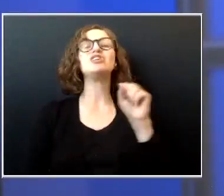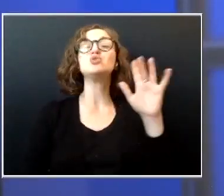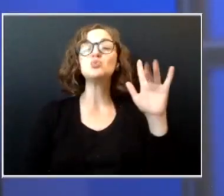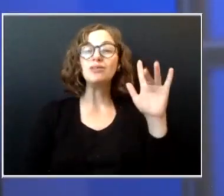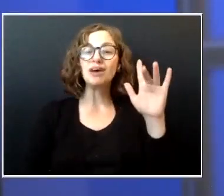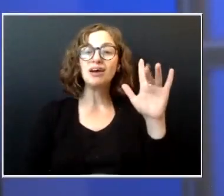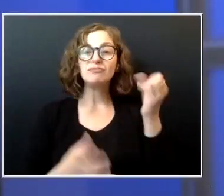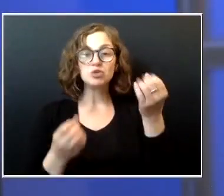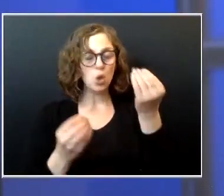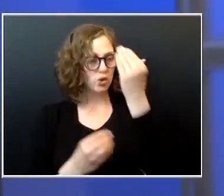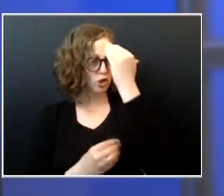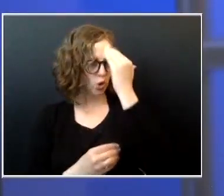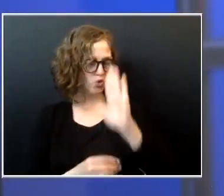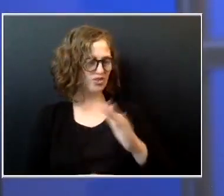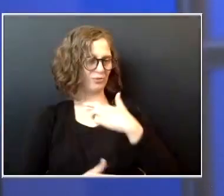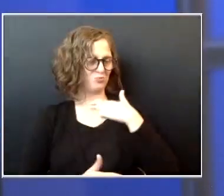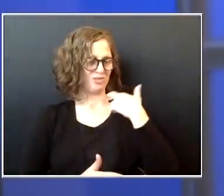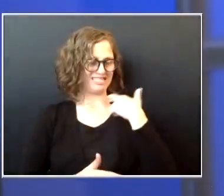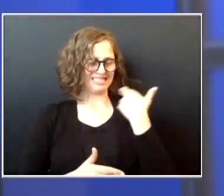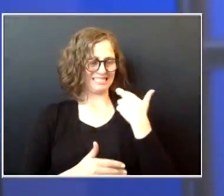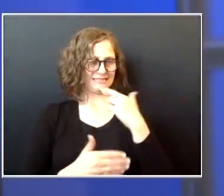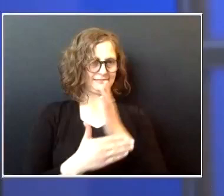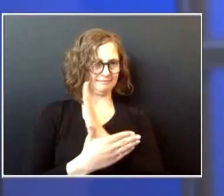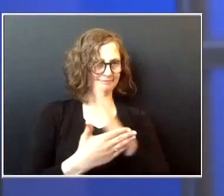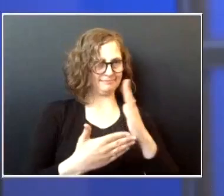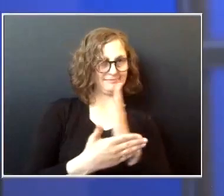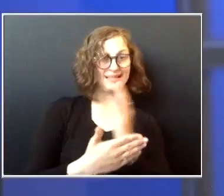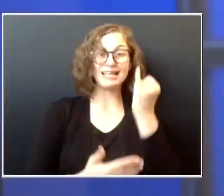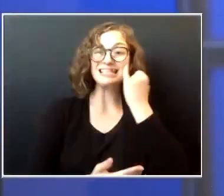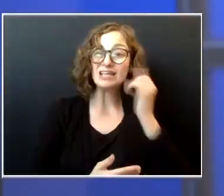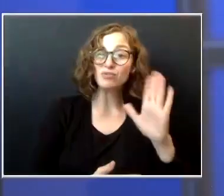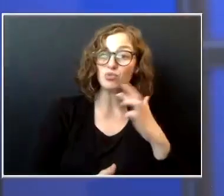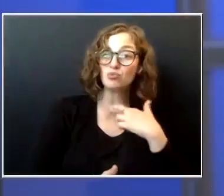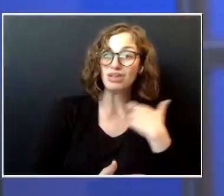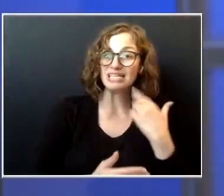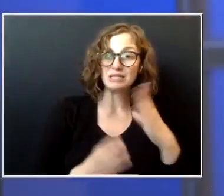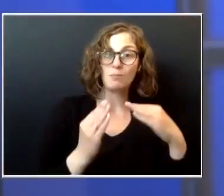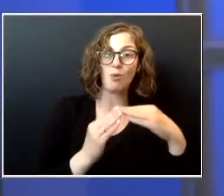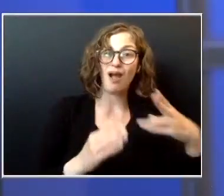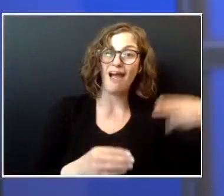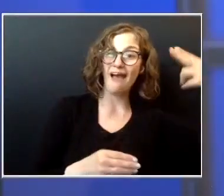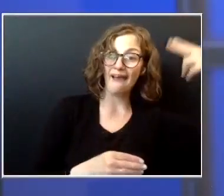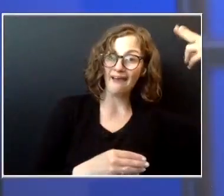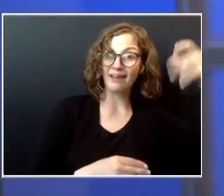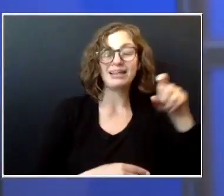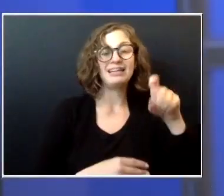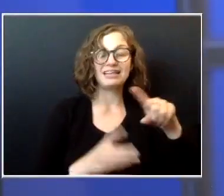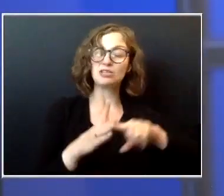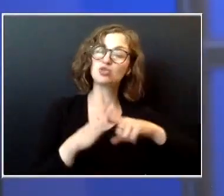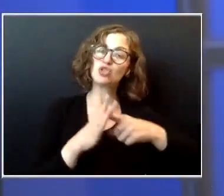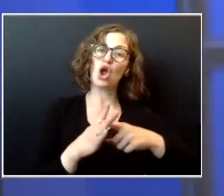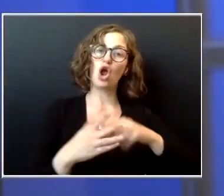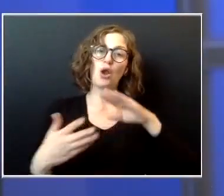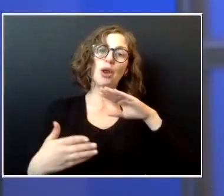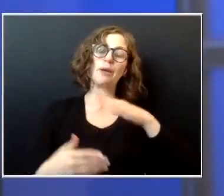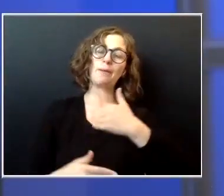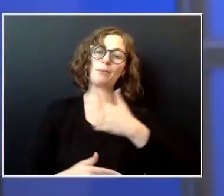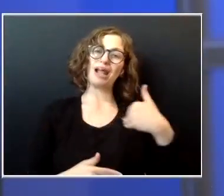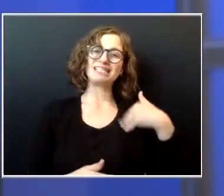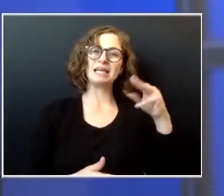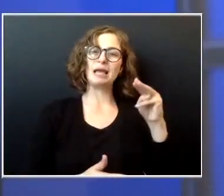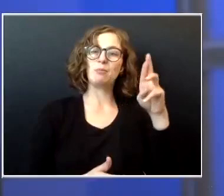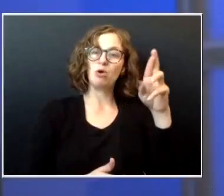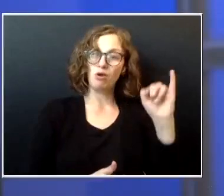that average risk should start breast MRI screening. That's a more sensitive type of screening test at a younger age, typically around age 25,